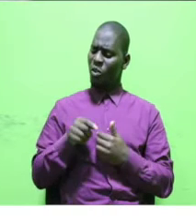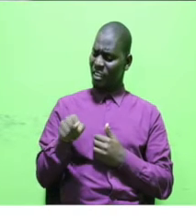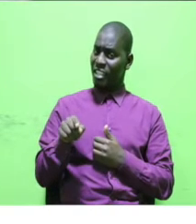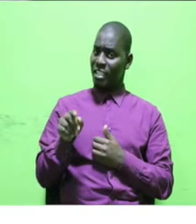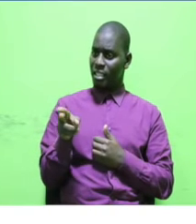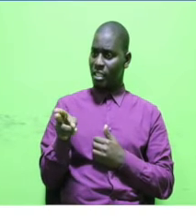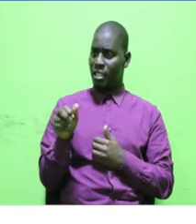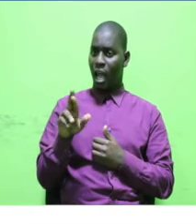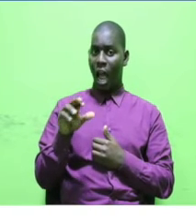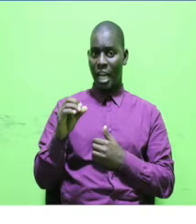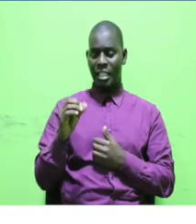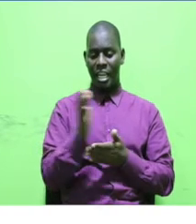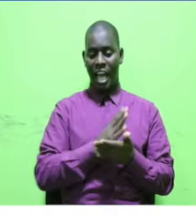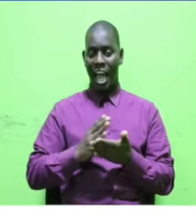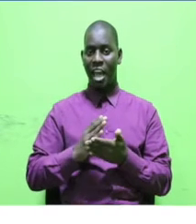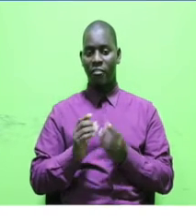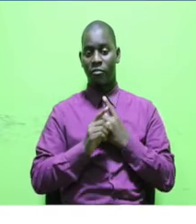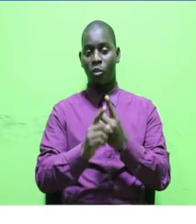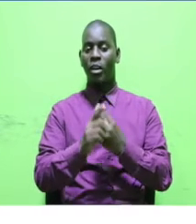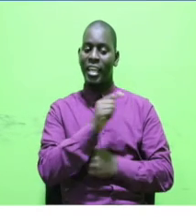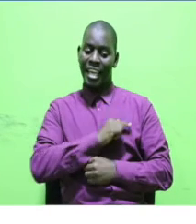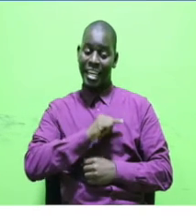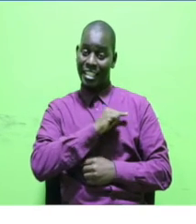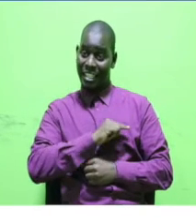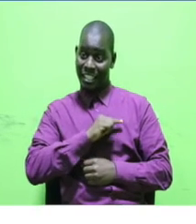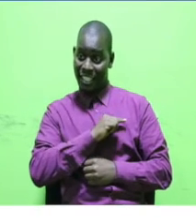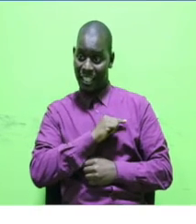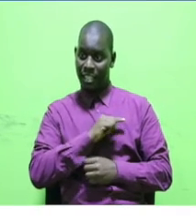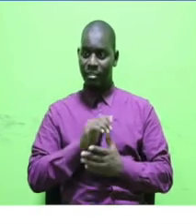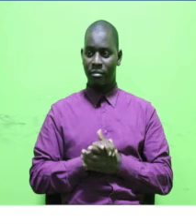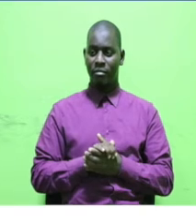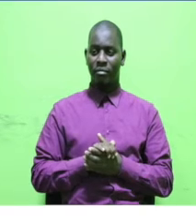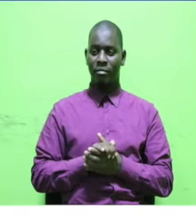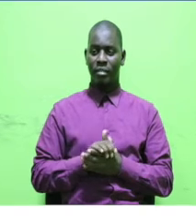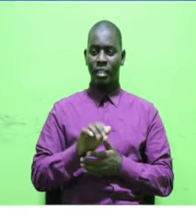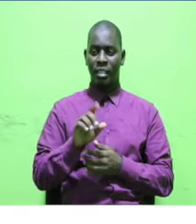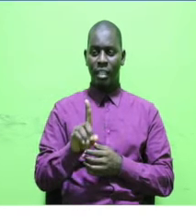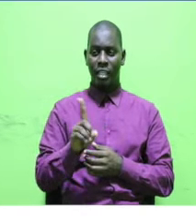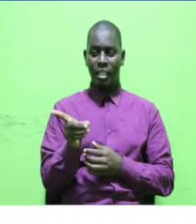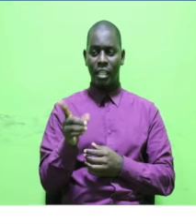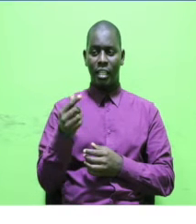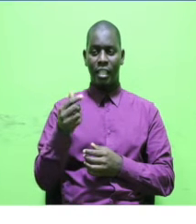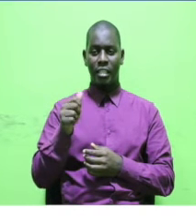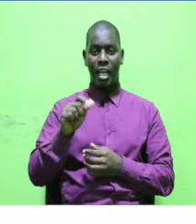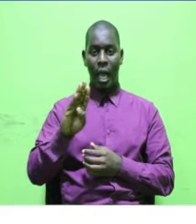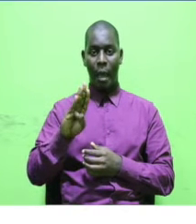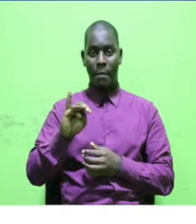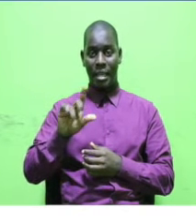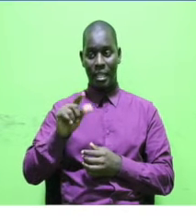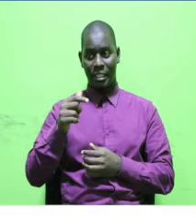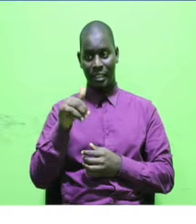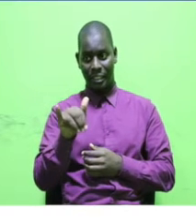waste have the following characteristics: ignitability, corrosivity,